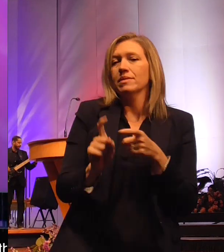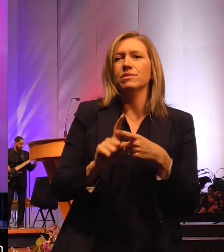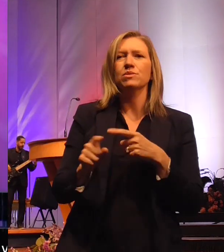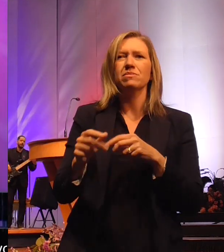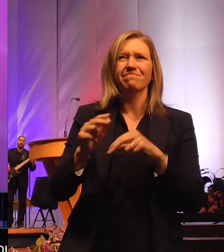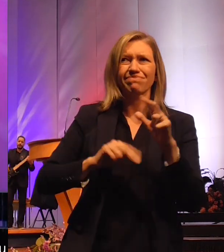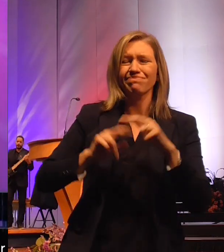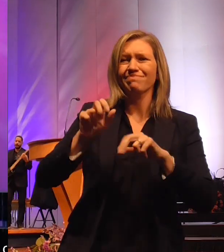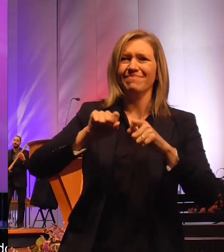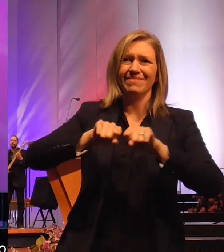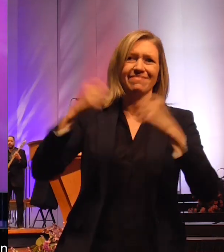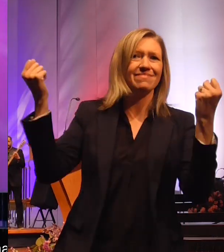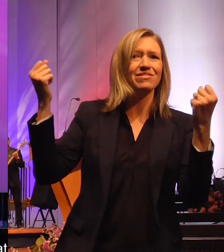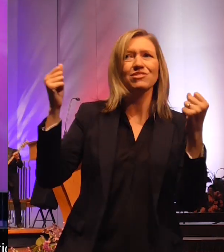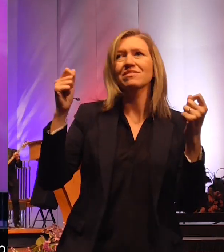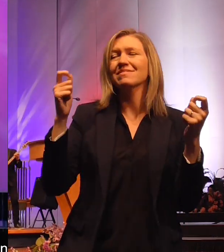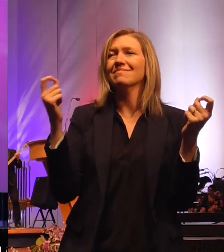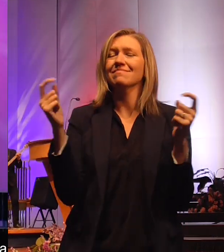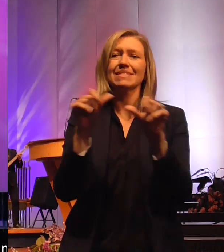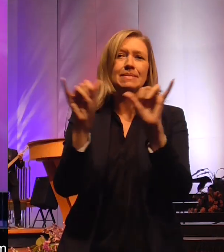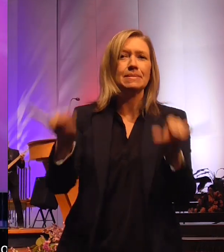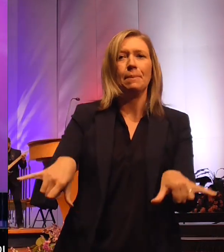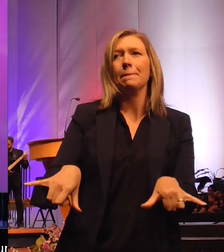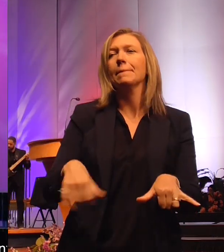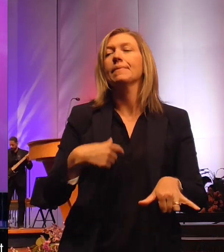break the mold.